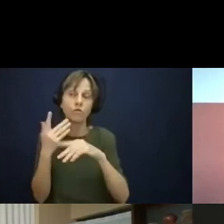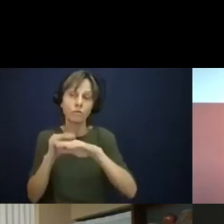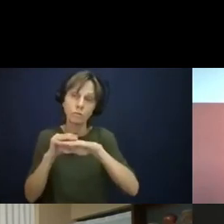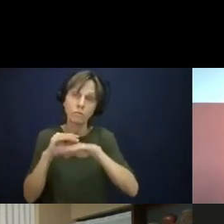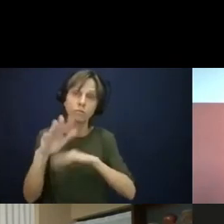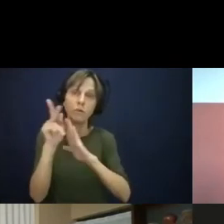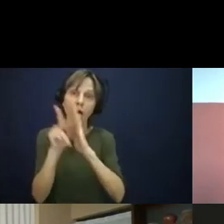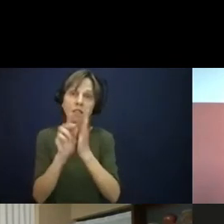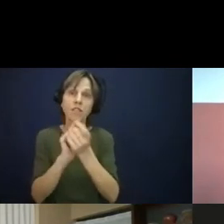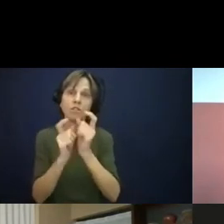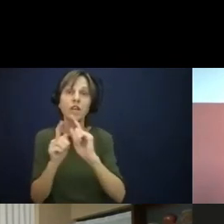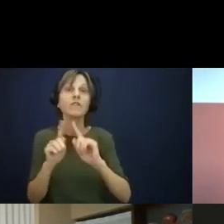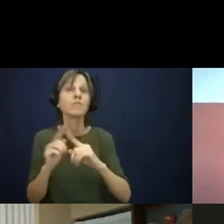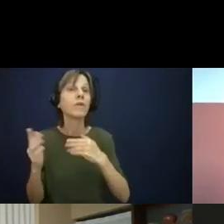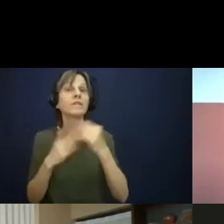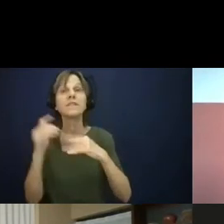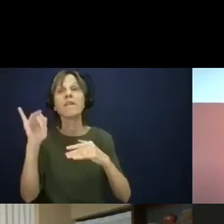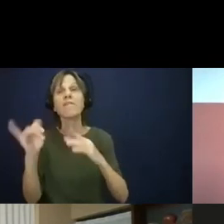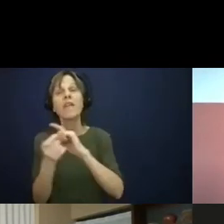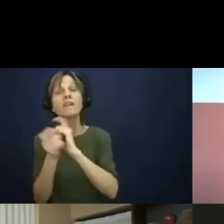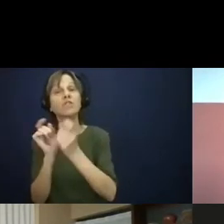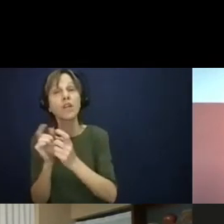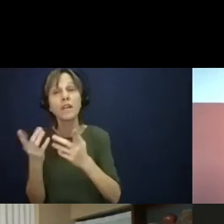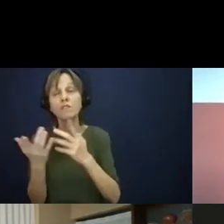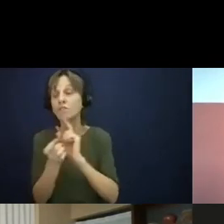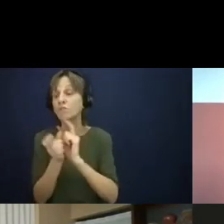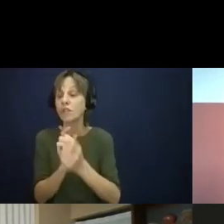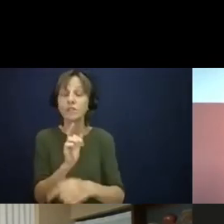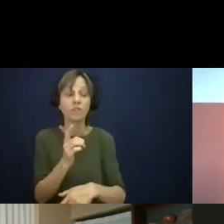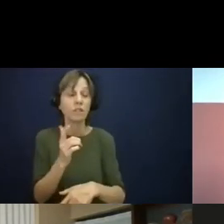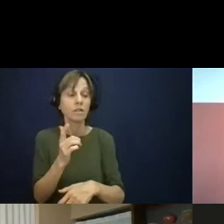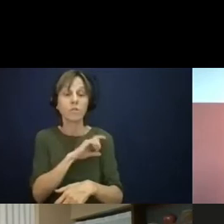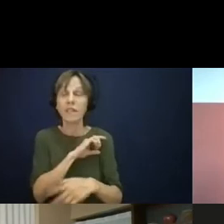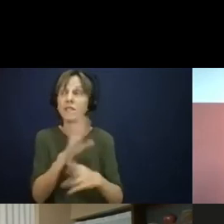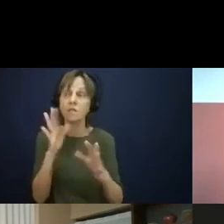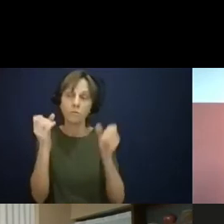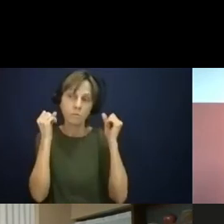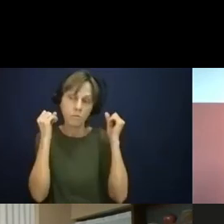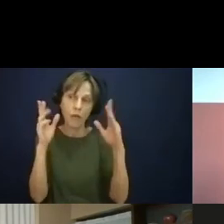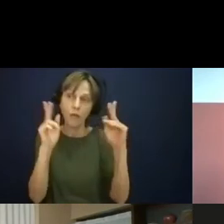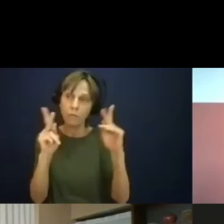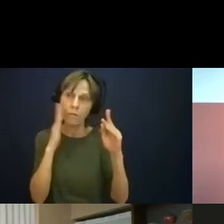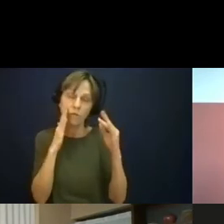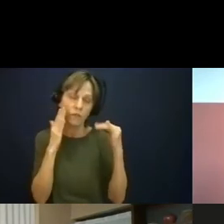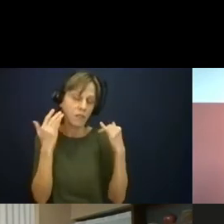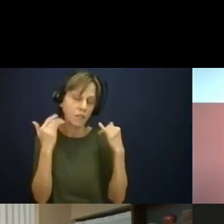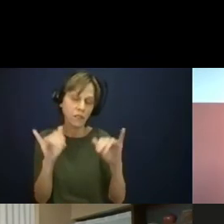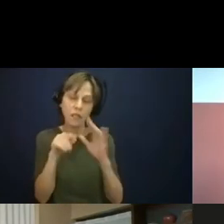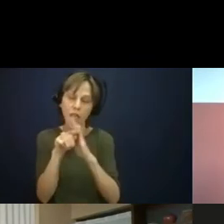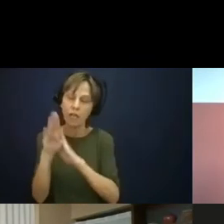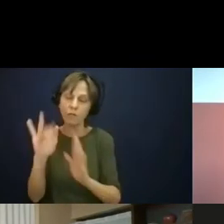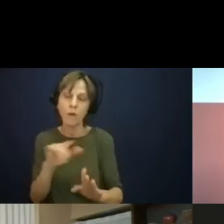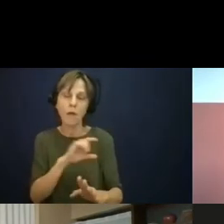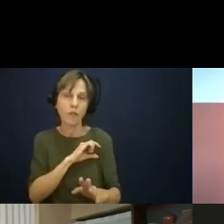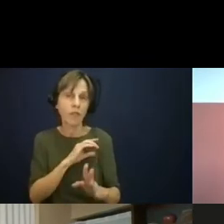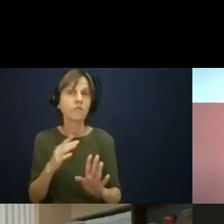changing police, countless people were still being killed by police. And so now, like with my work, which